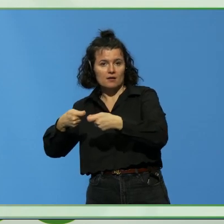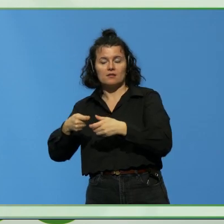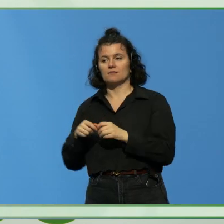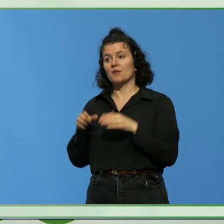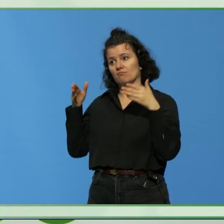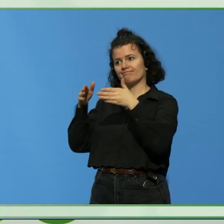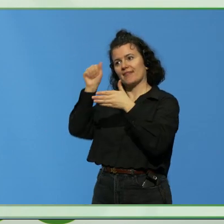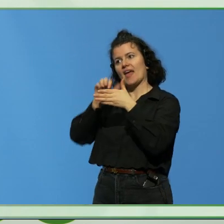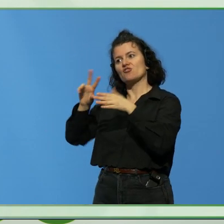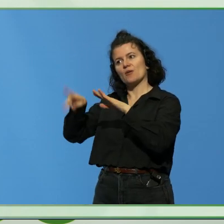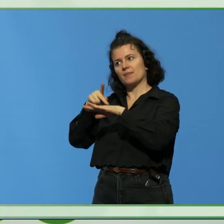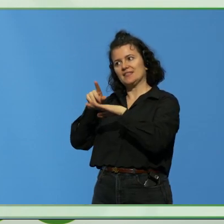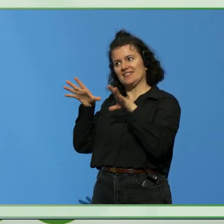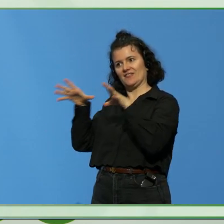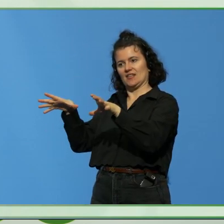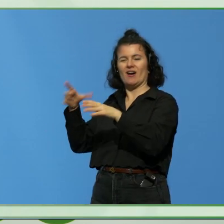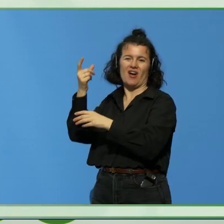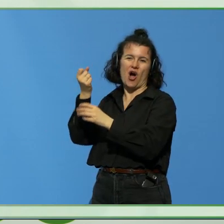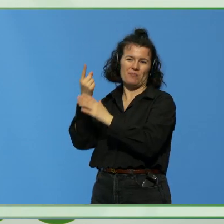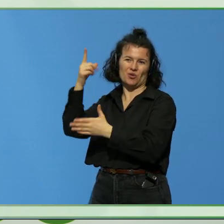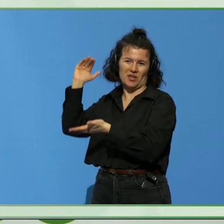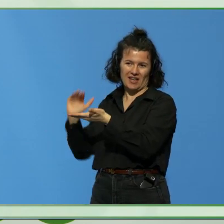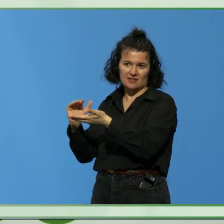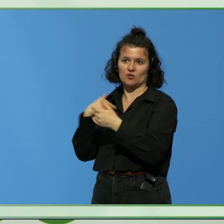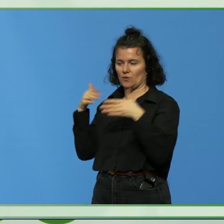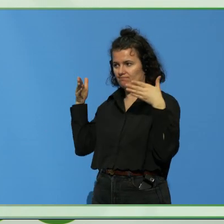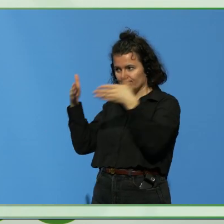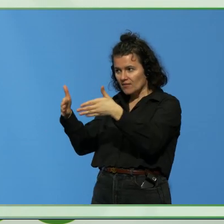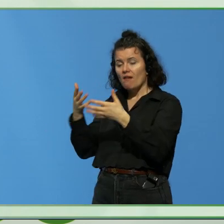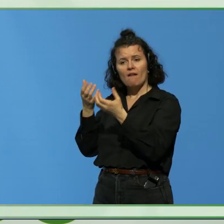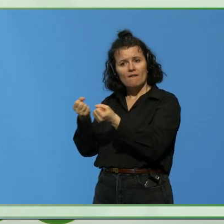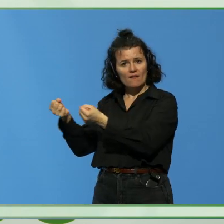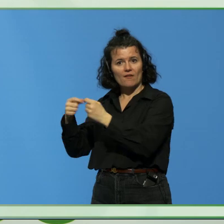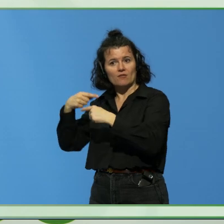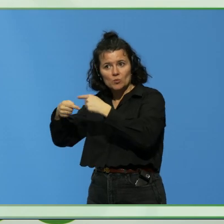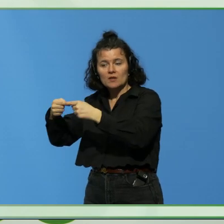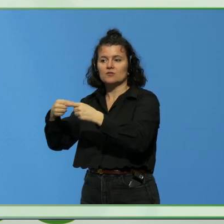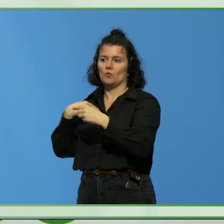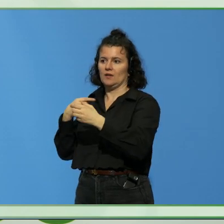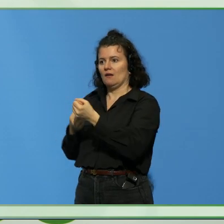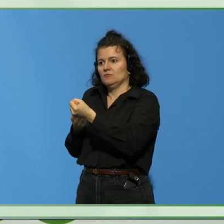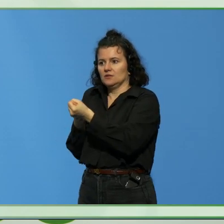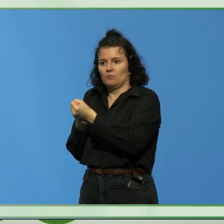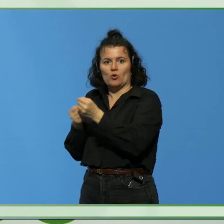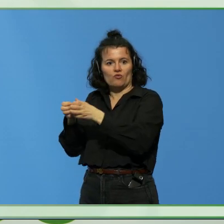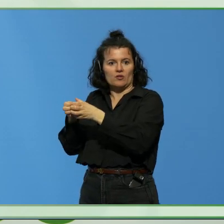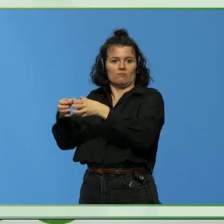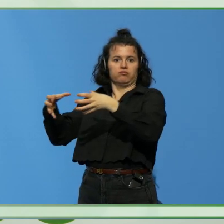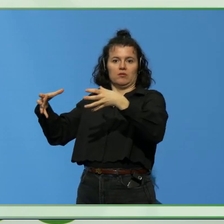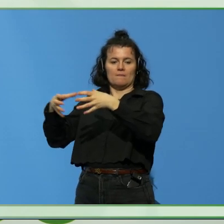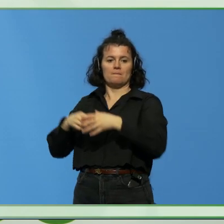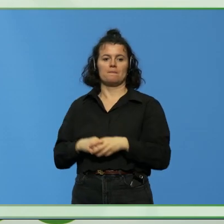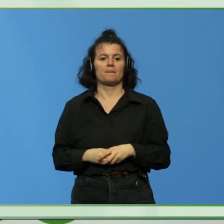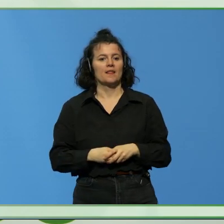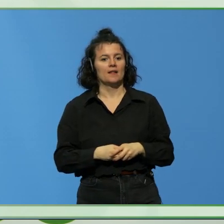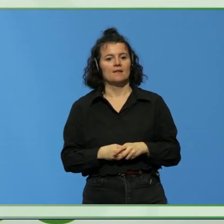region because of the opportunity that it represents. And the first cohorts, even though we are focused regionally,